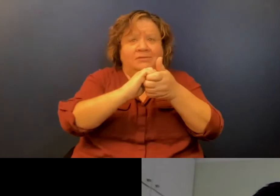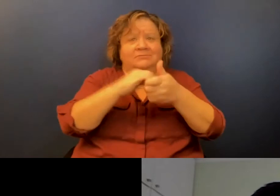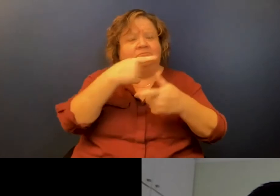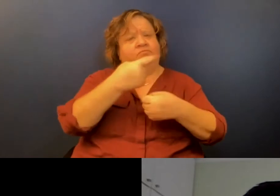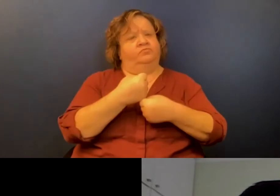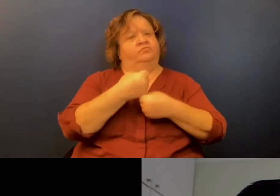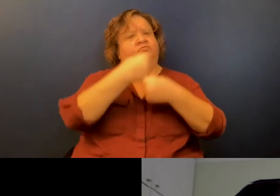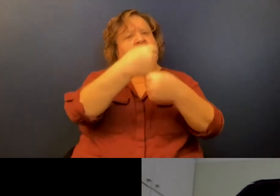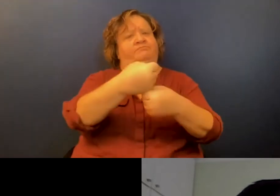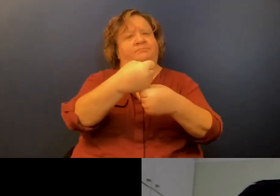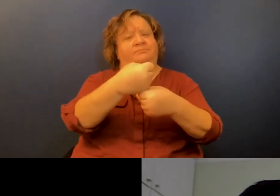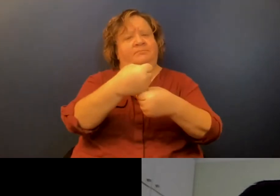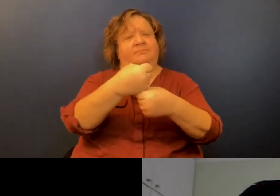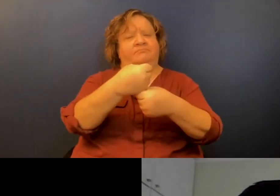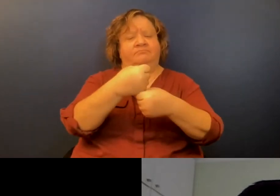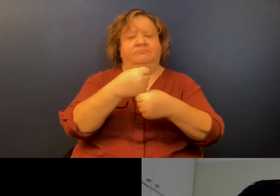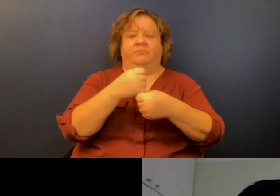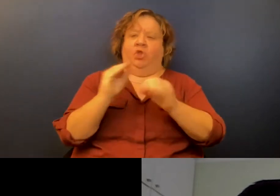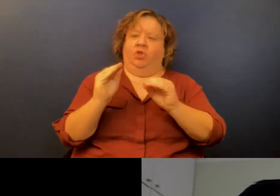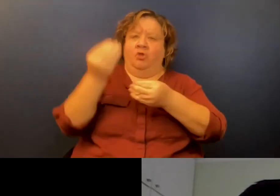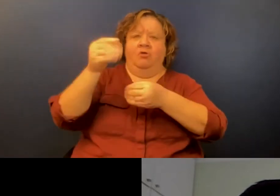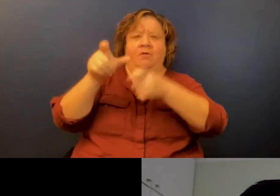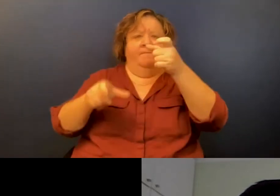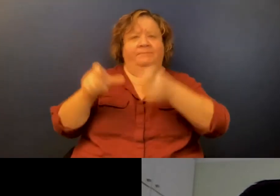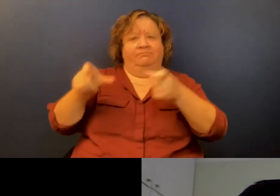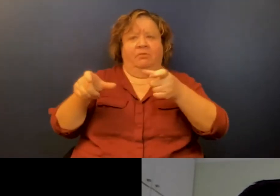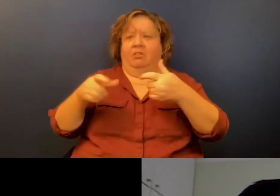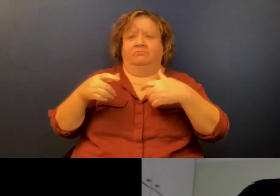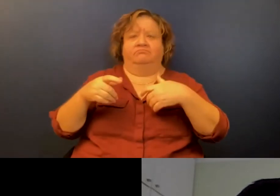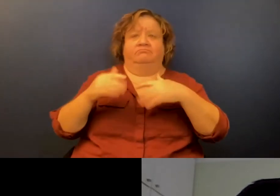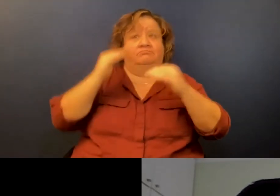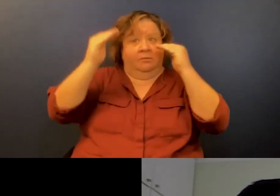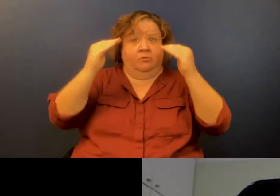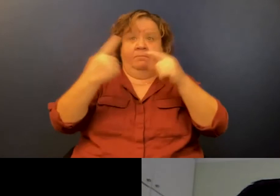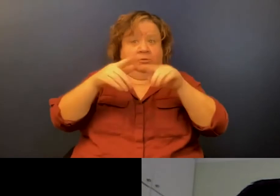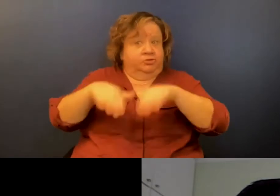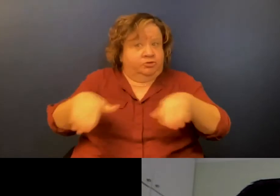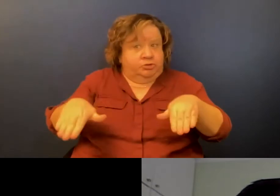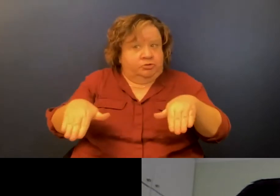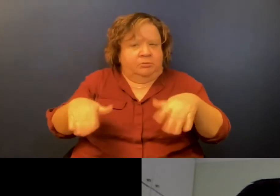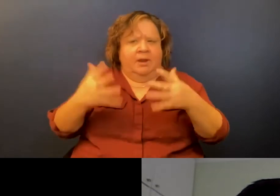adults, children with Asperger's syndrome.